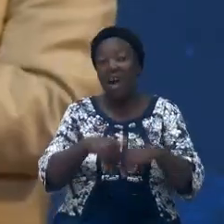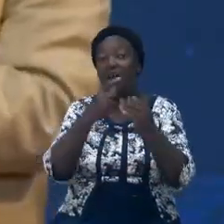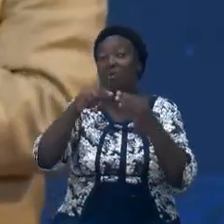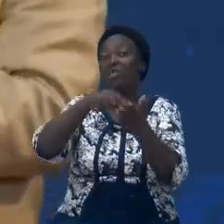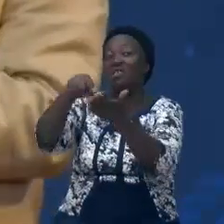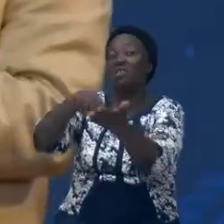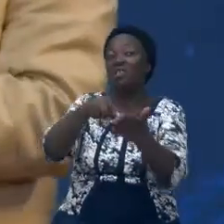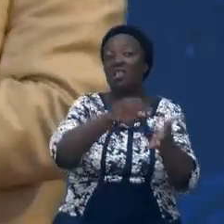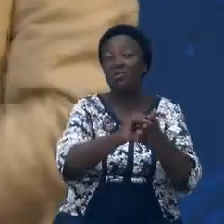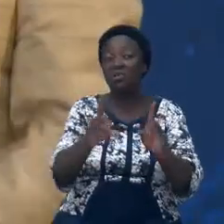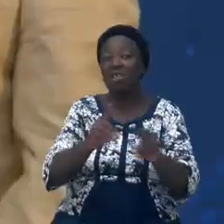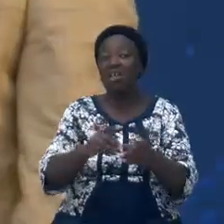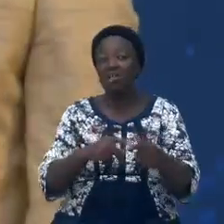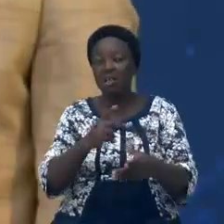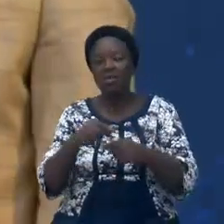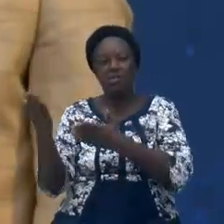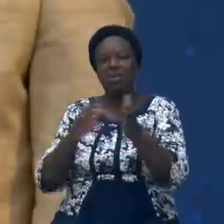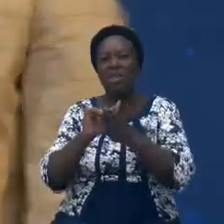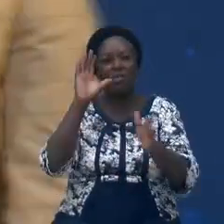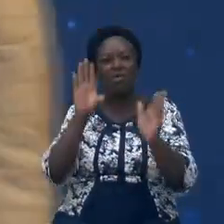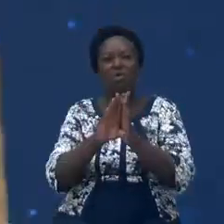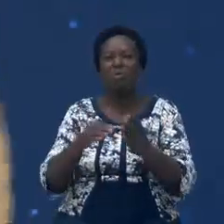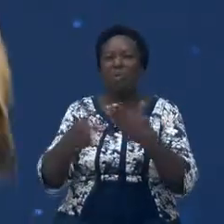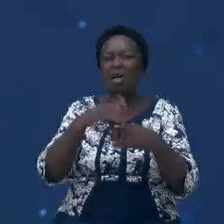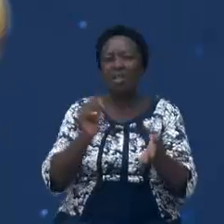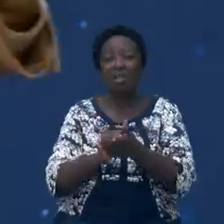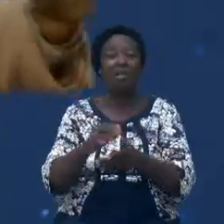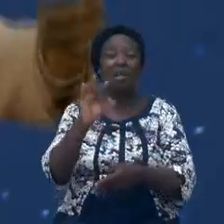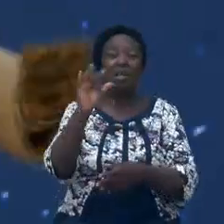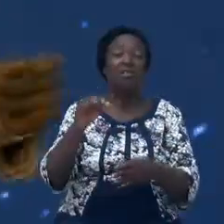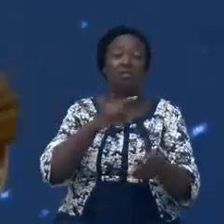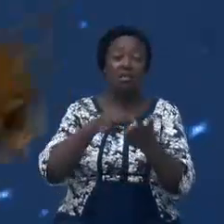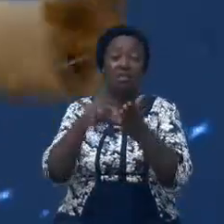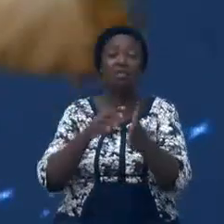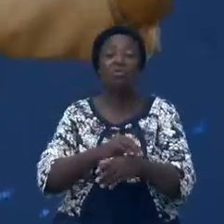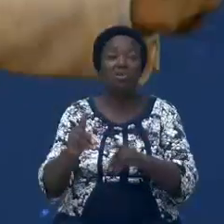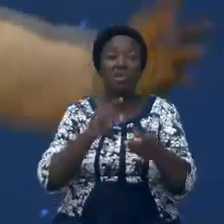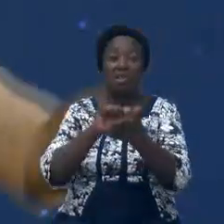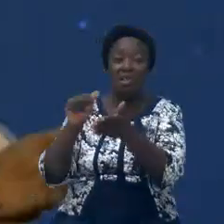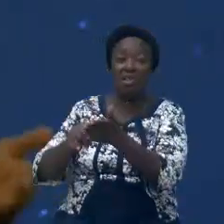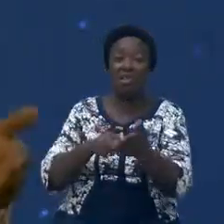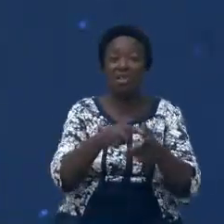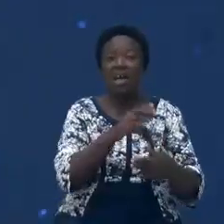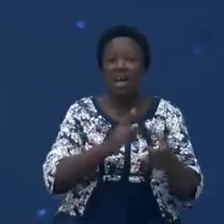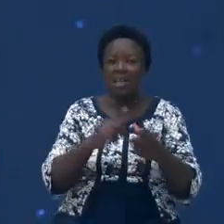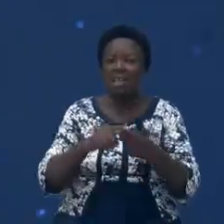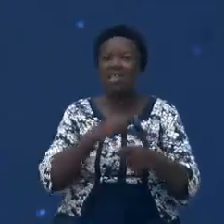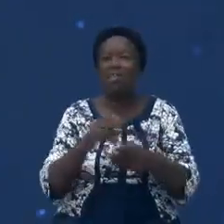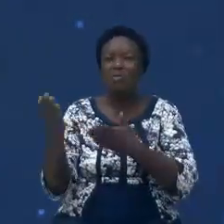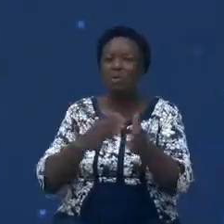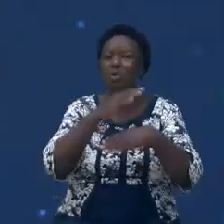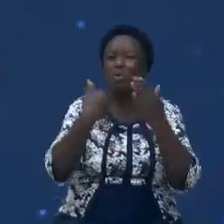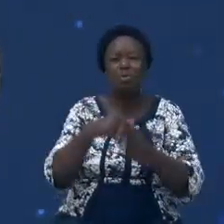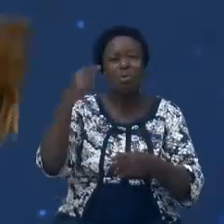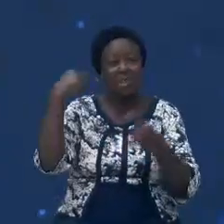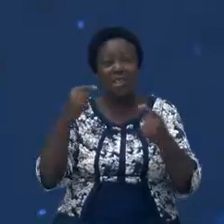you want to get to heaven. I bought you what you did. Look at this. He'll bring the picture back. 19 such and such, 2000 such